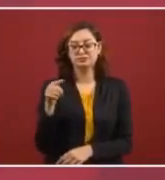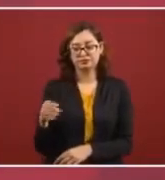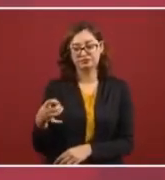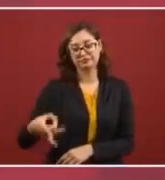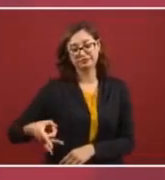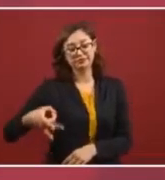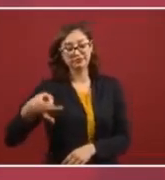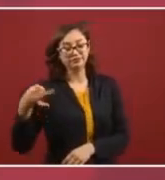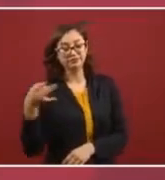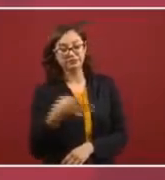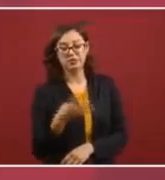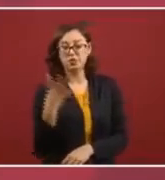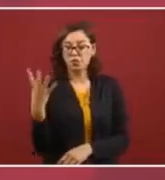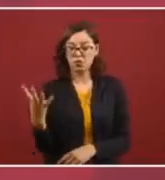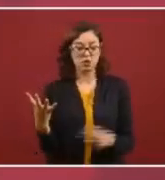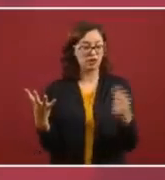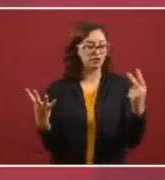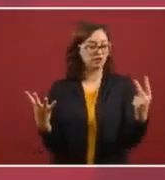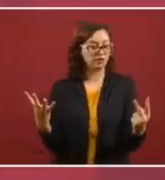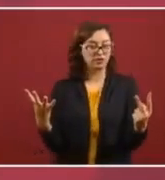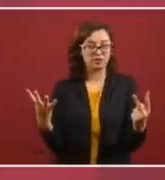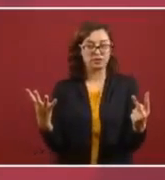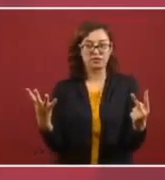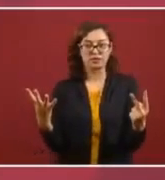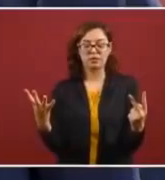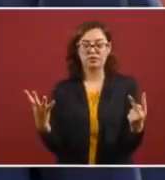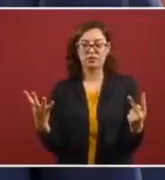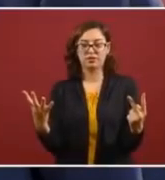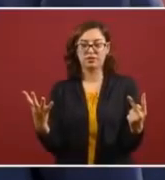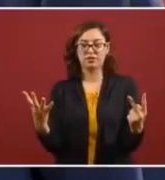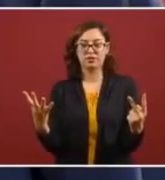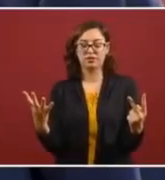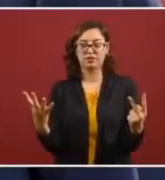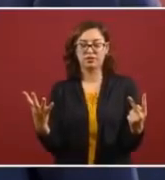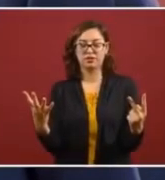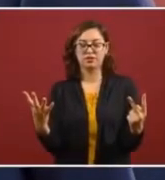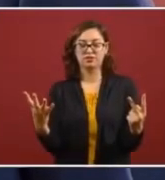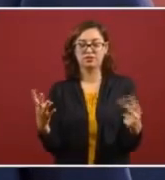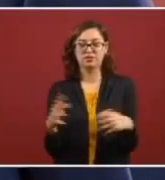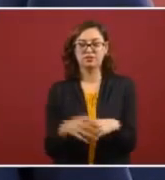winning Astros 2-4 to Yankees.